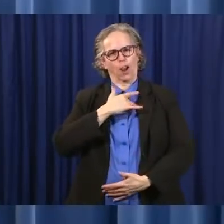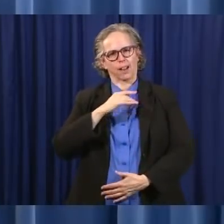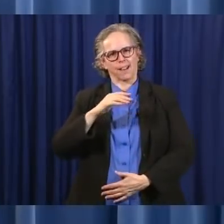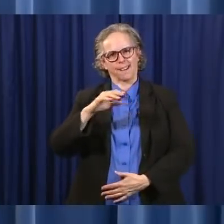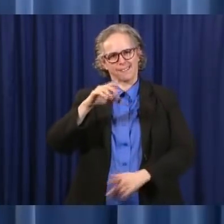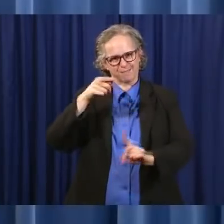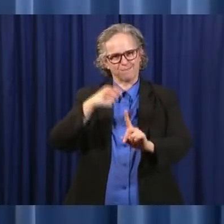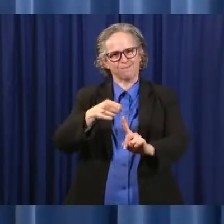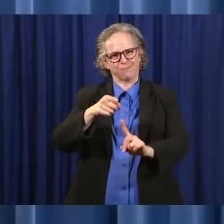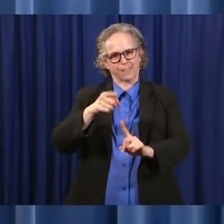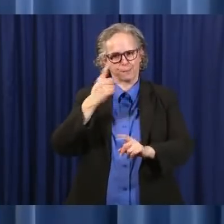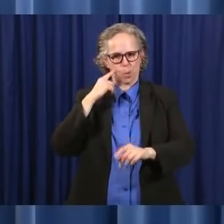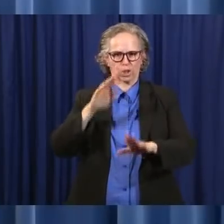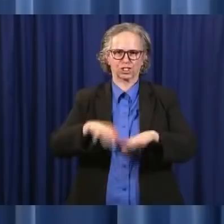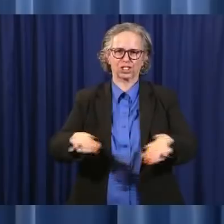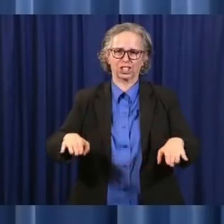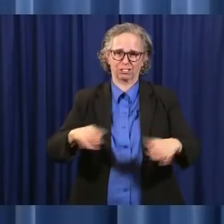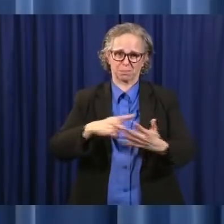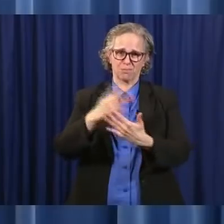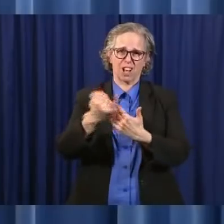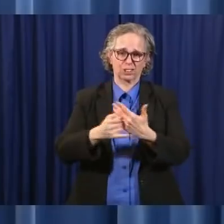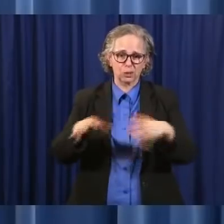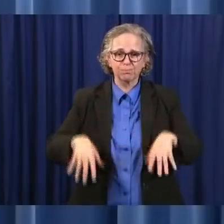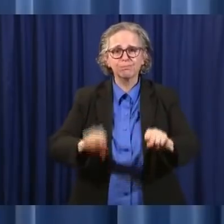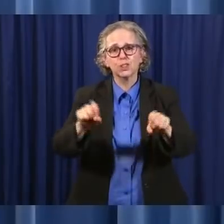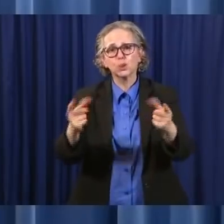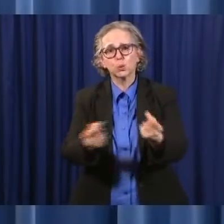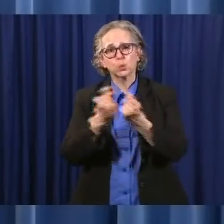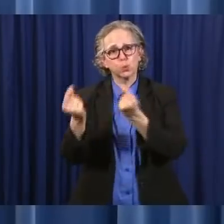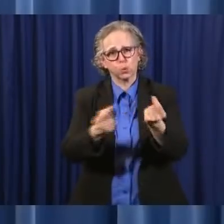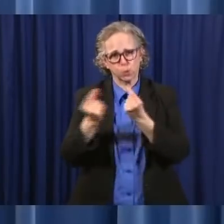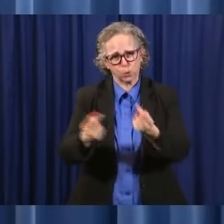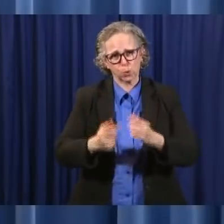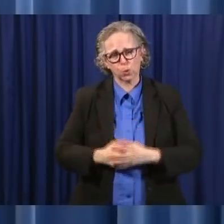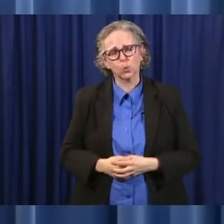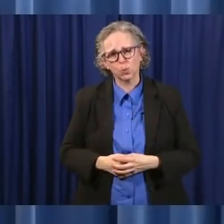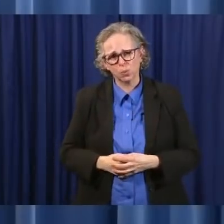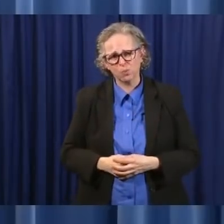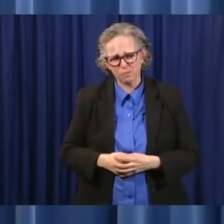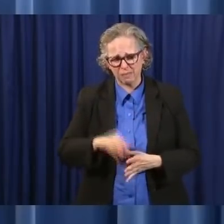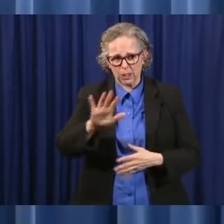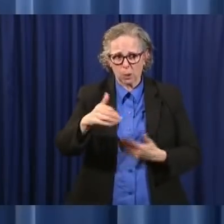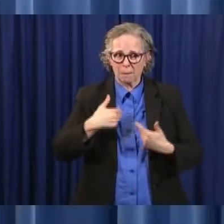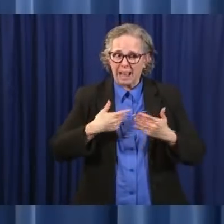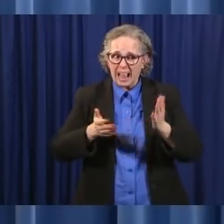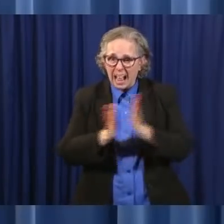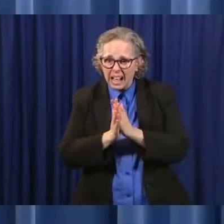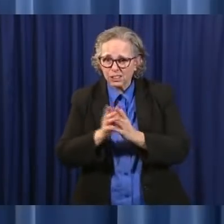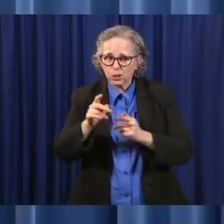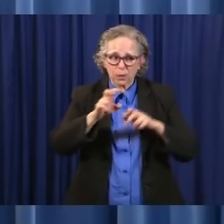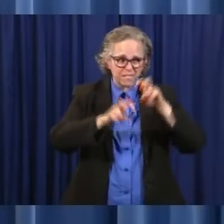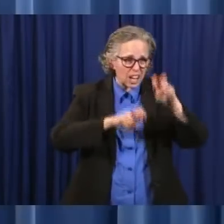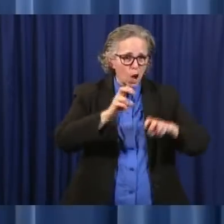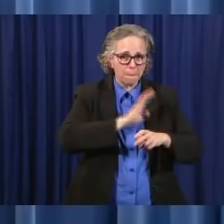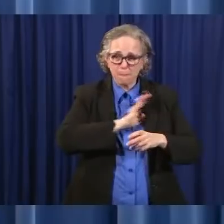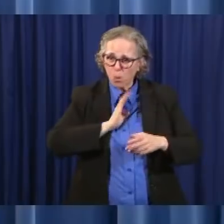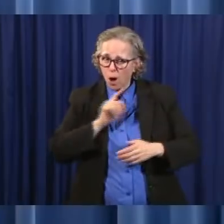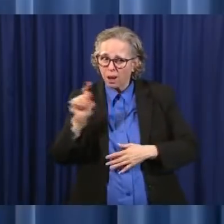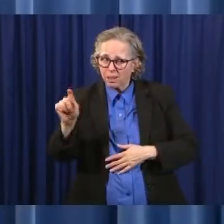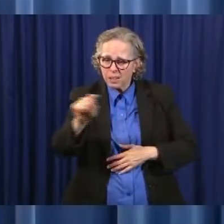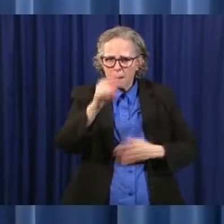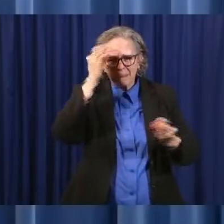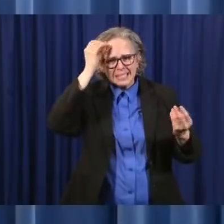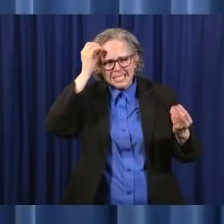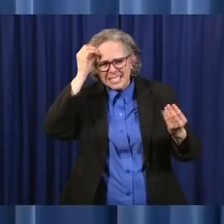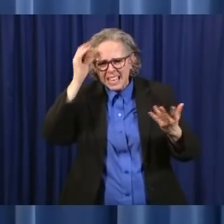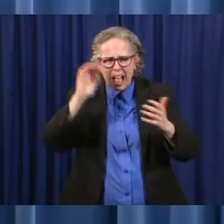community. So, you know, what I've asked the different fair boards as we move towards this to look and see how they can